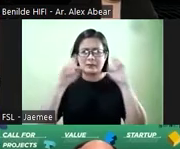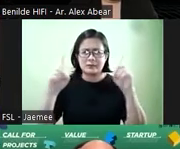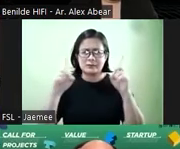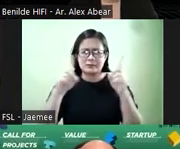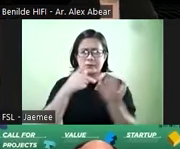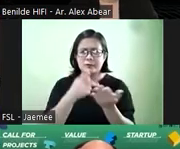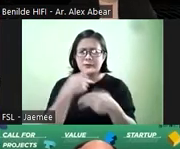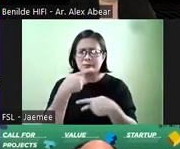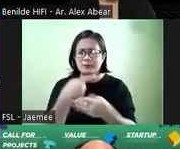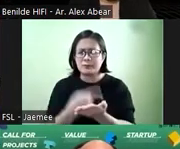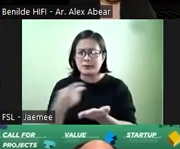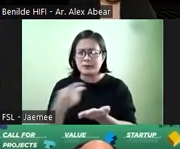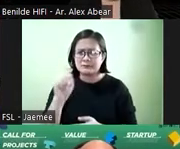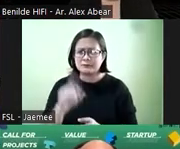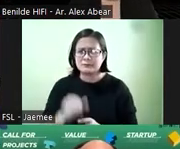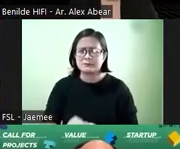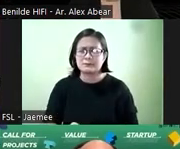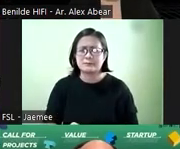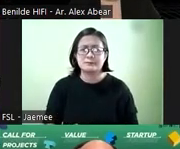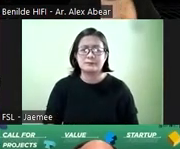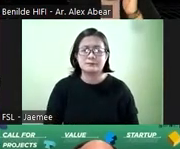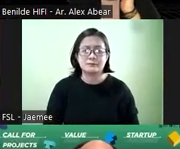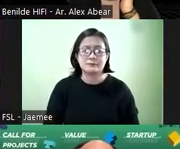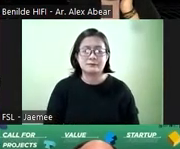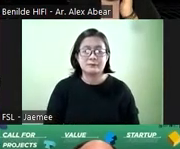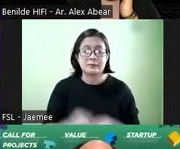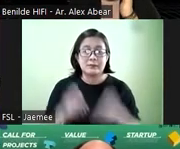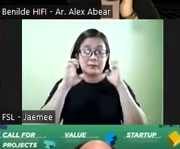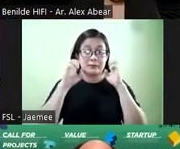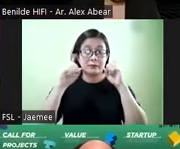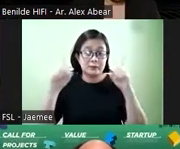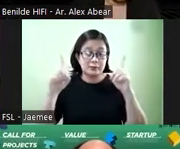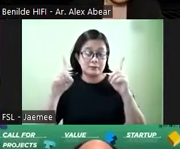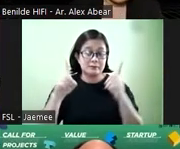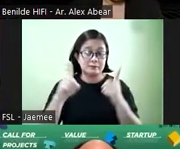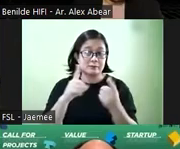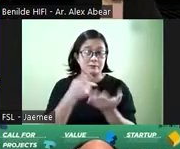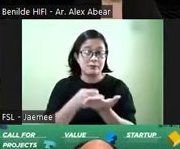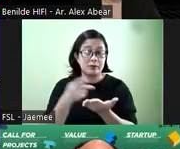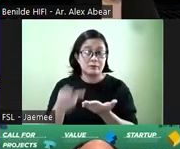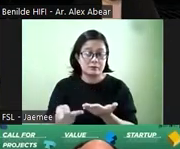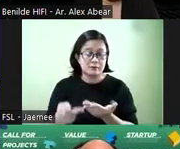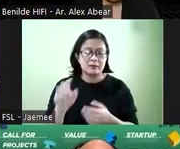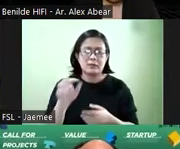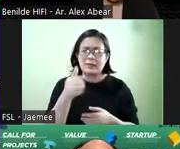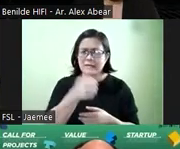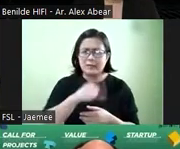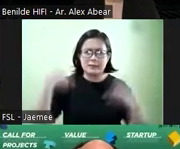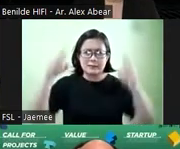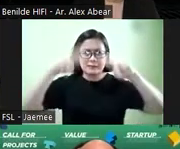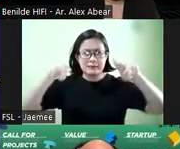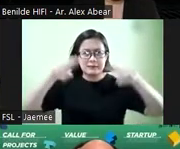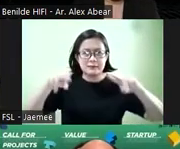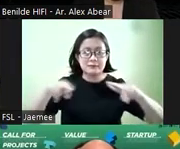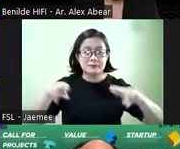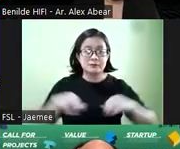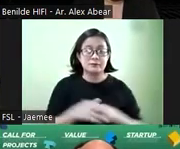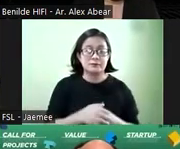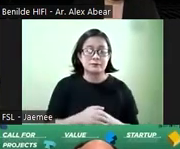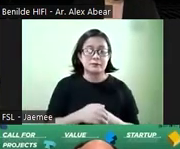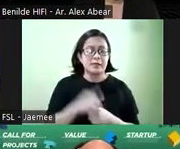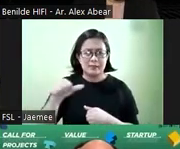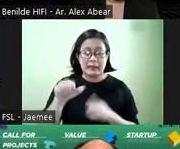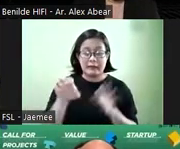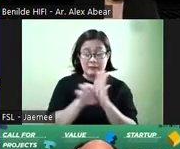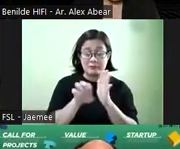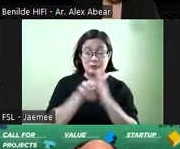is an educational product? An educational product means any research or like a white paper or